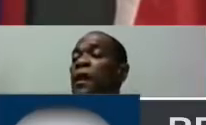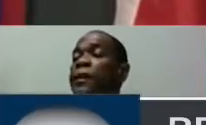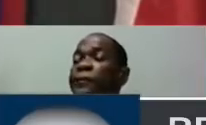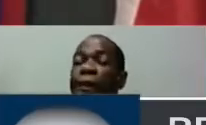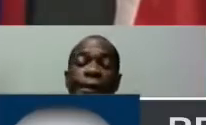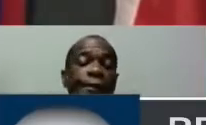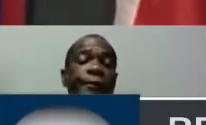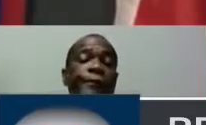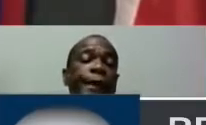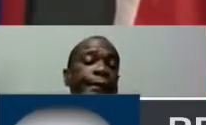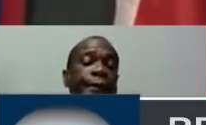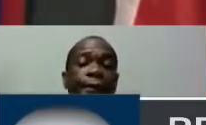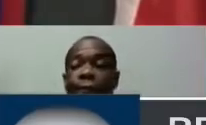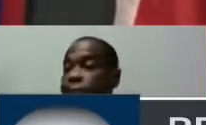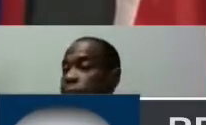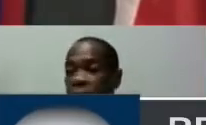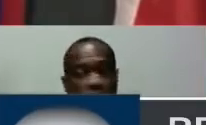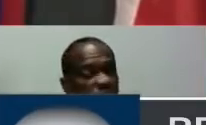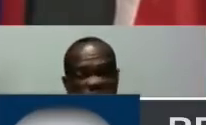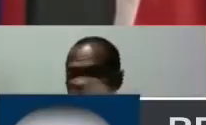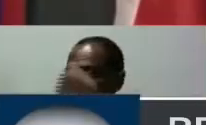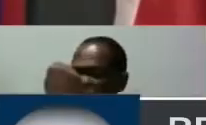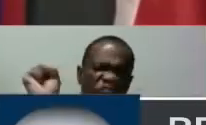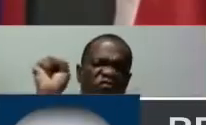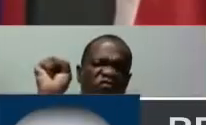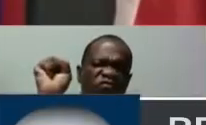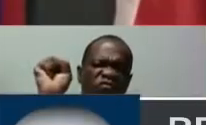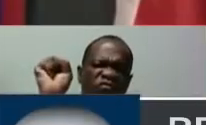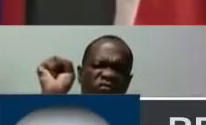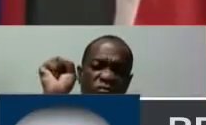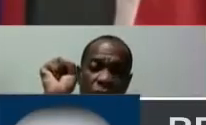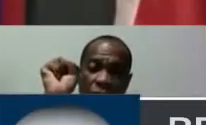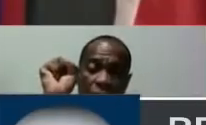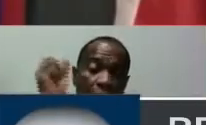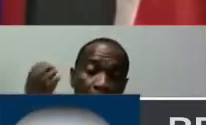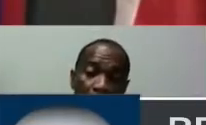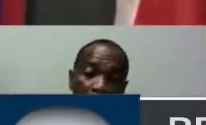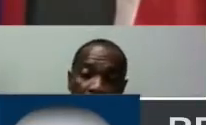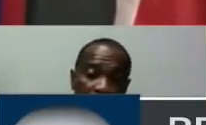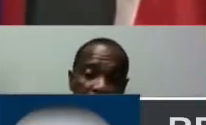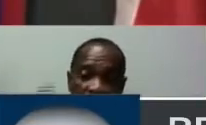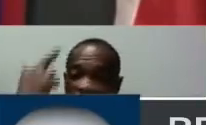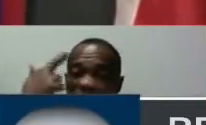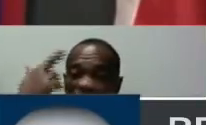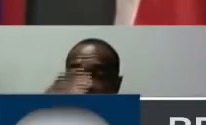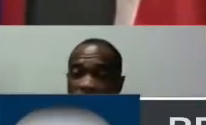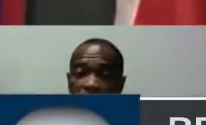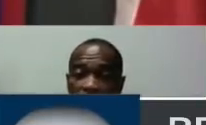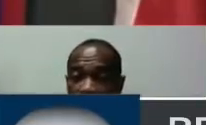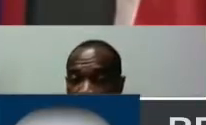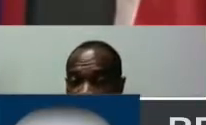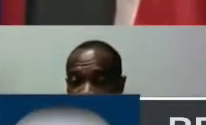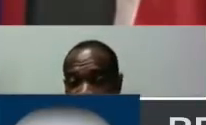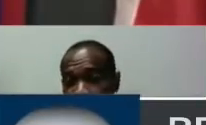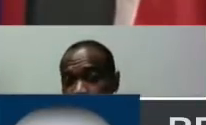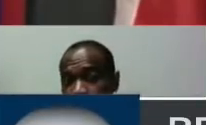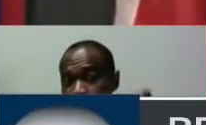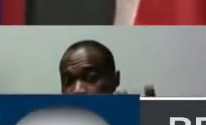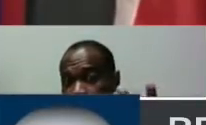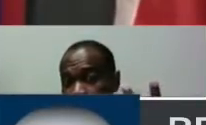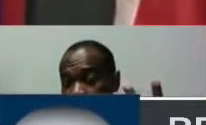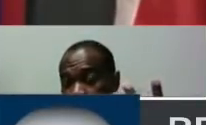many reasons, that we are not going to be accounted among those who will